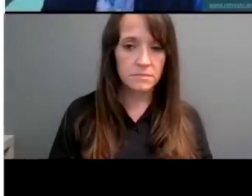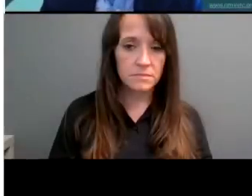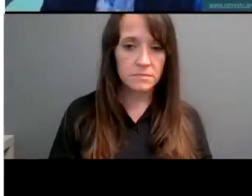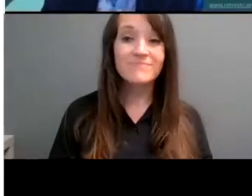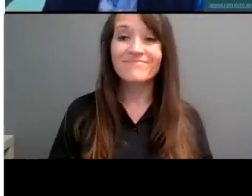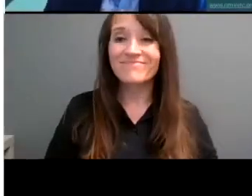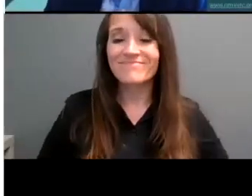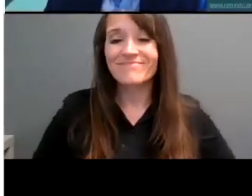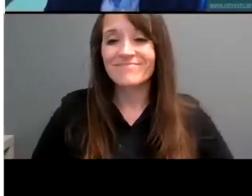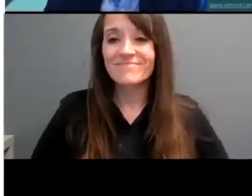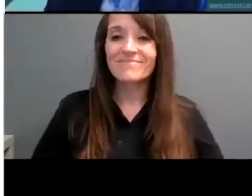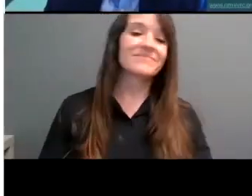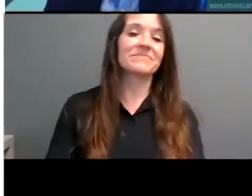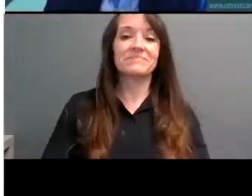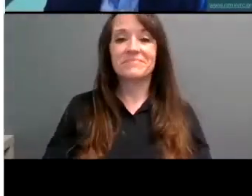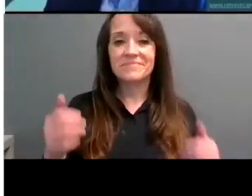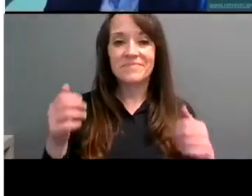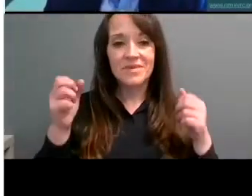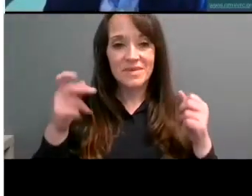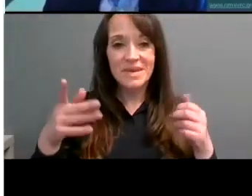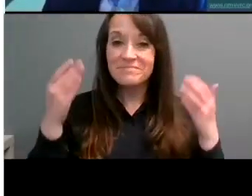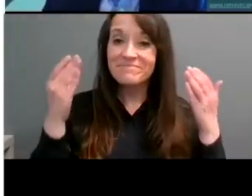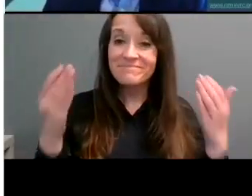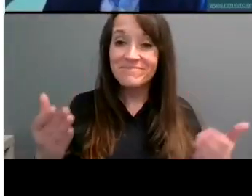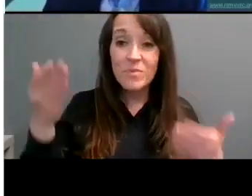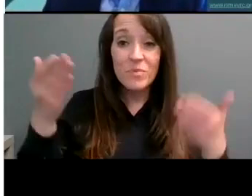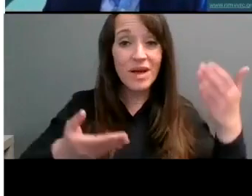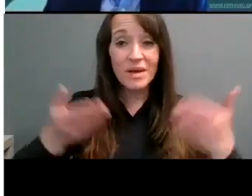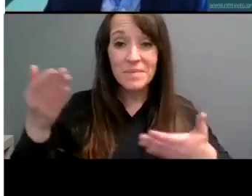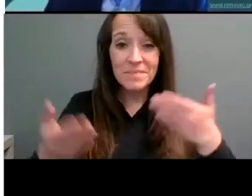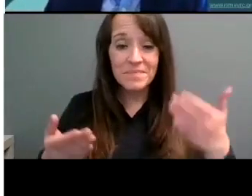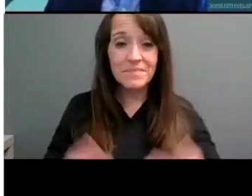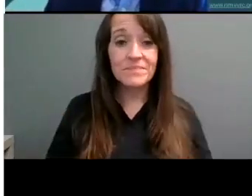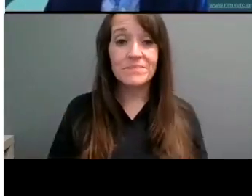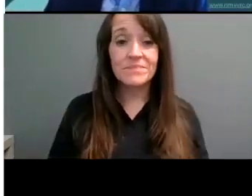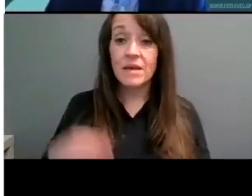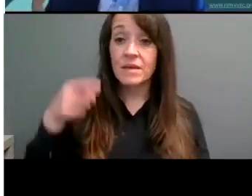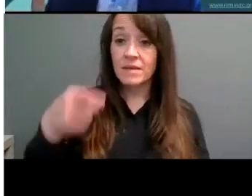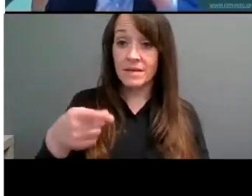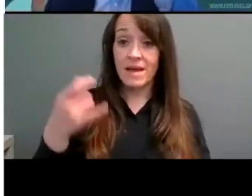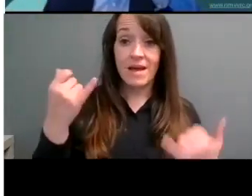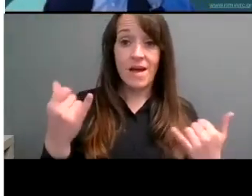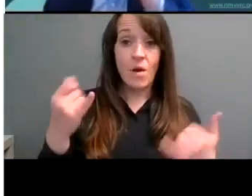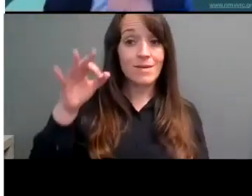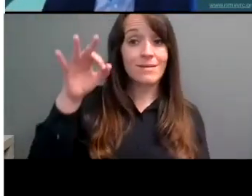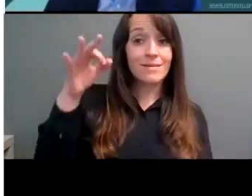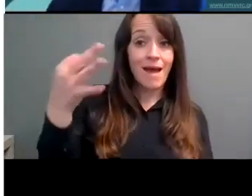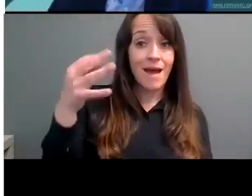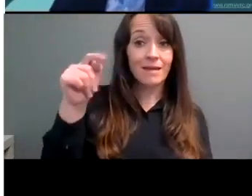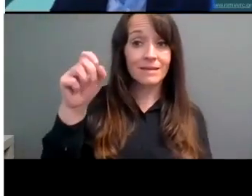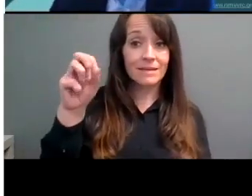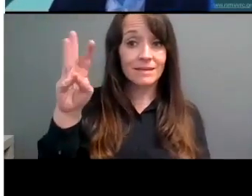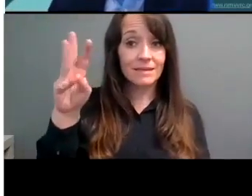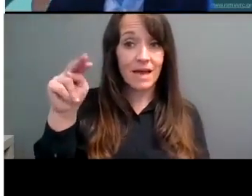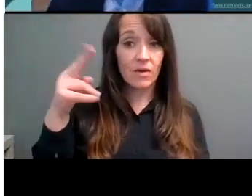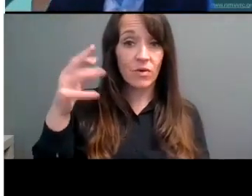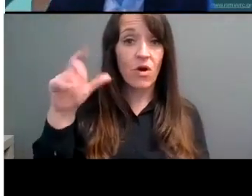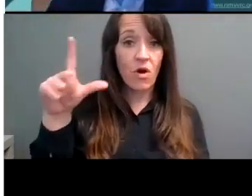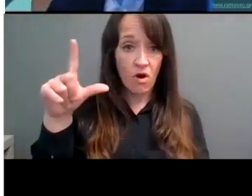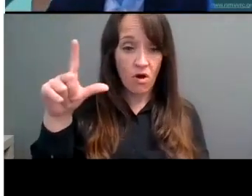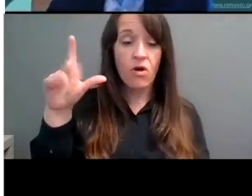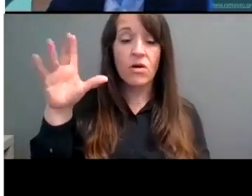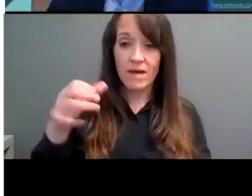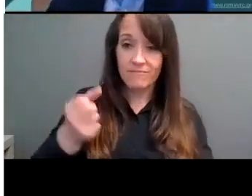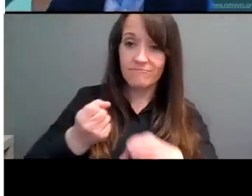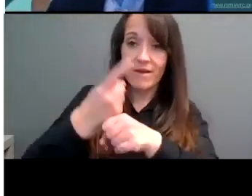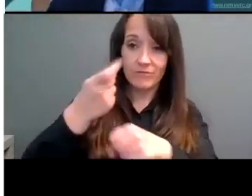All right, I'd like to welcome everyone. This is our ninth town hall in our National Town Hall series, and all